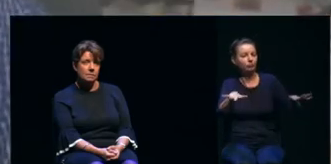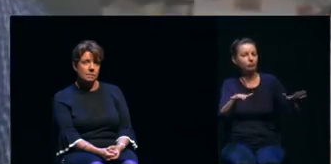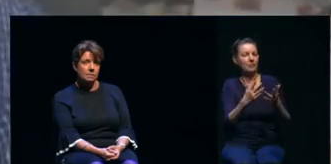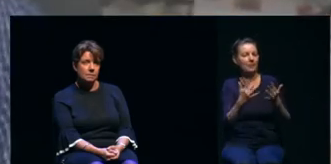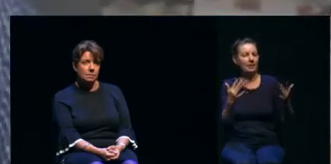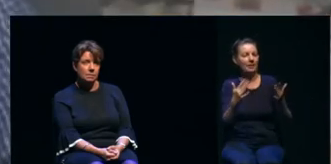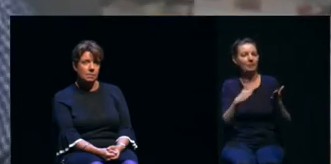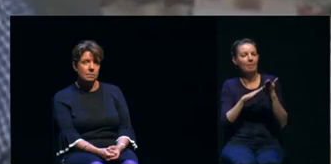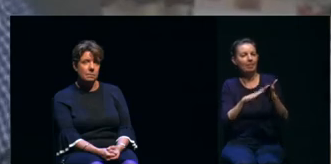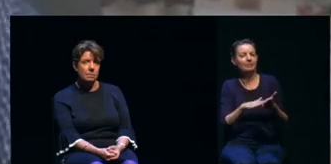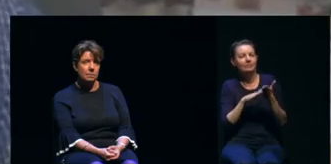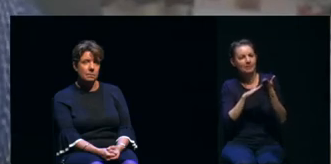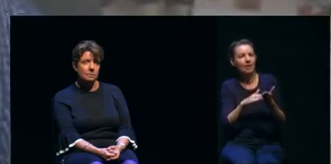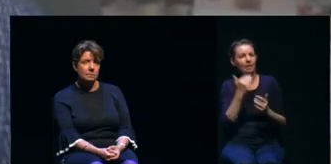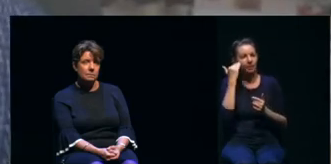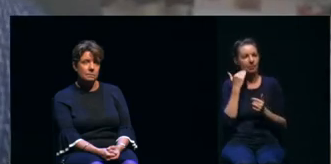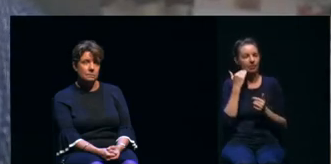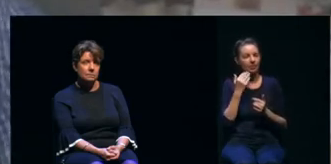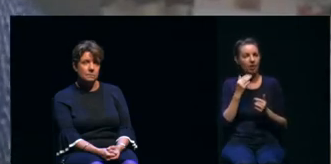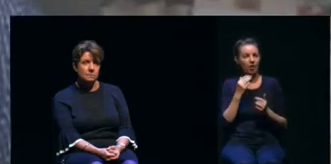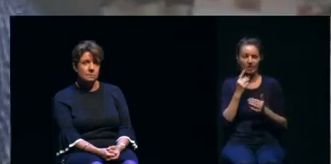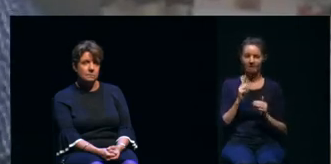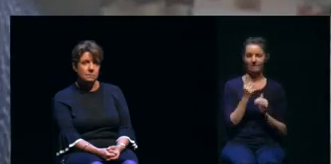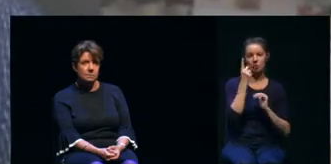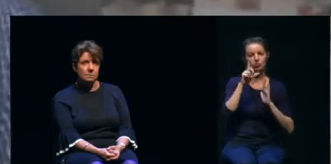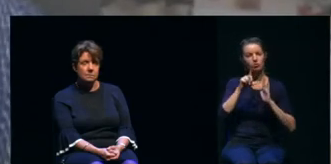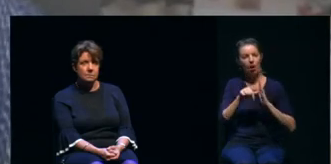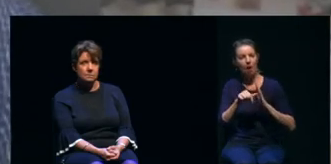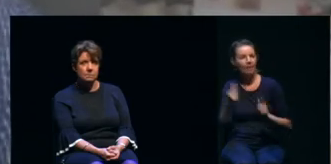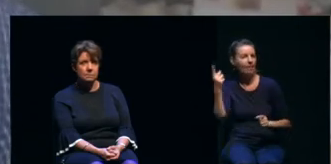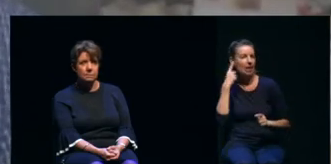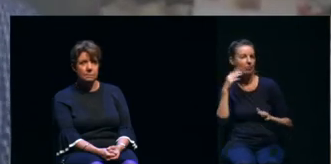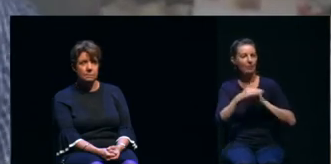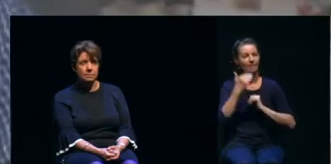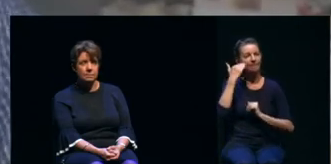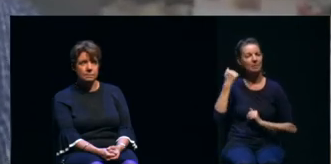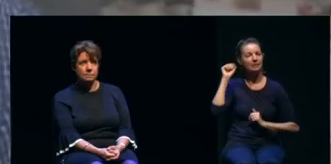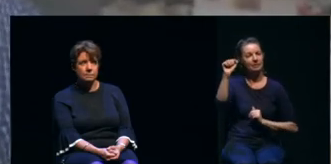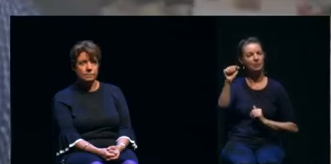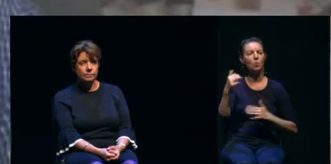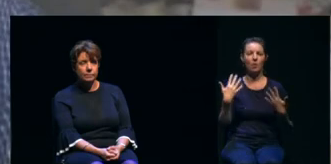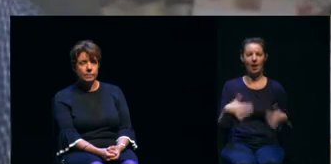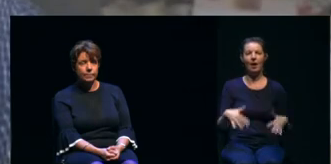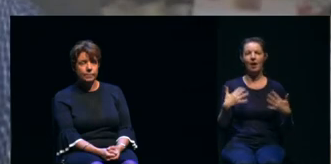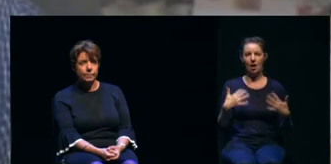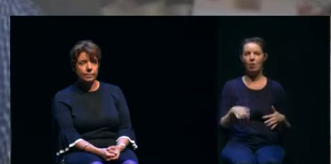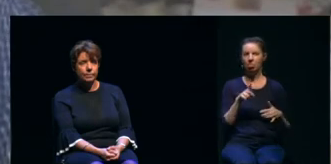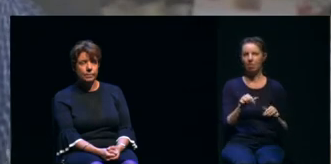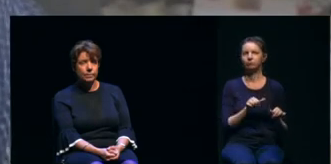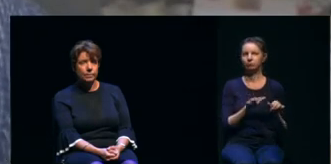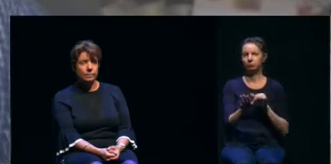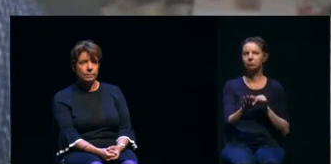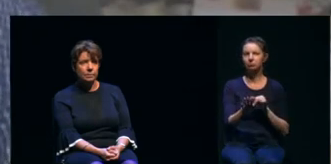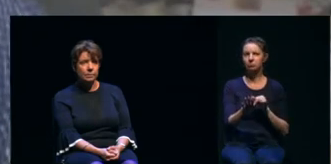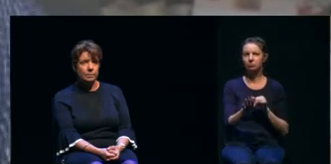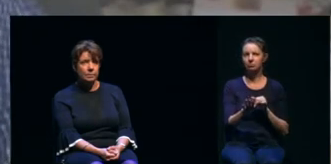be only having feminism and what being a woman is explained to them for the first time in those kind of terms. Yeah, that's such a huge piece of work that was done then. Like,